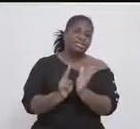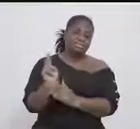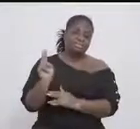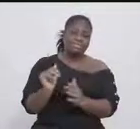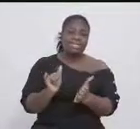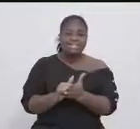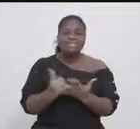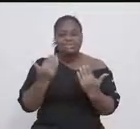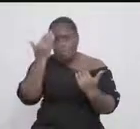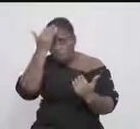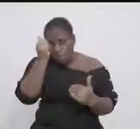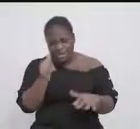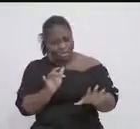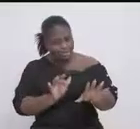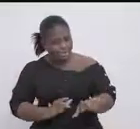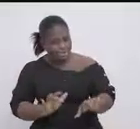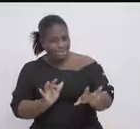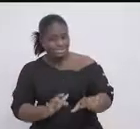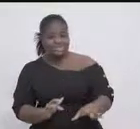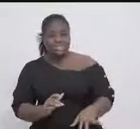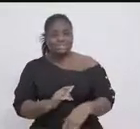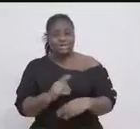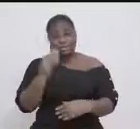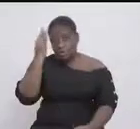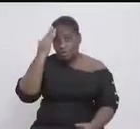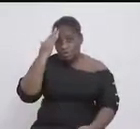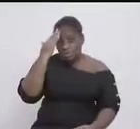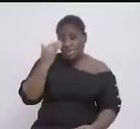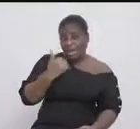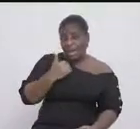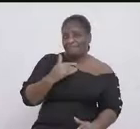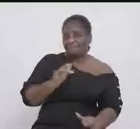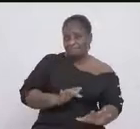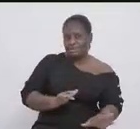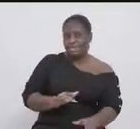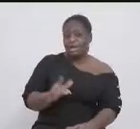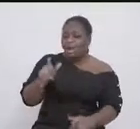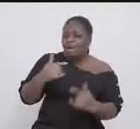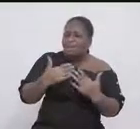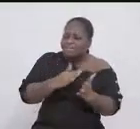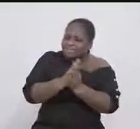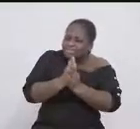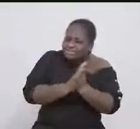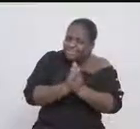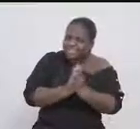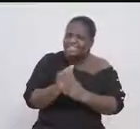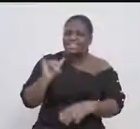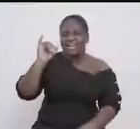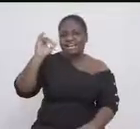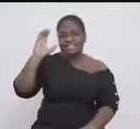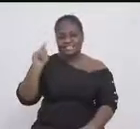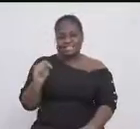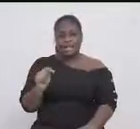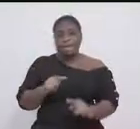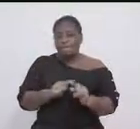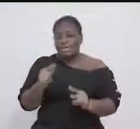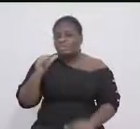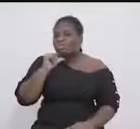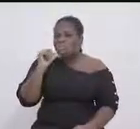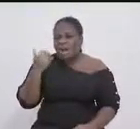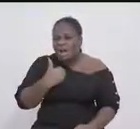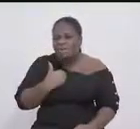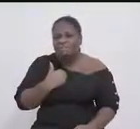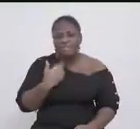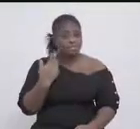so passionate about having children. Because we know that they have passion. Just like me, I was very interested then, but I just didn't have the resources, opportunity